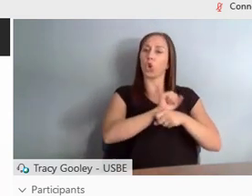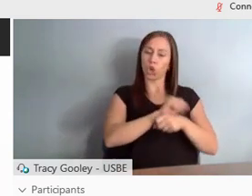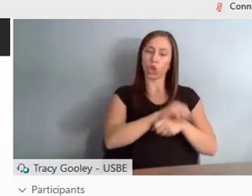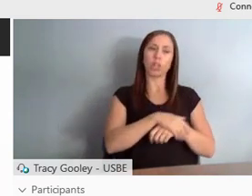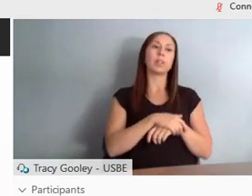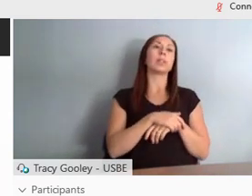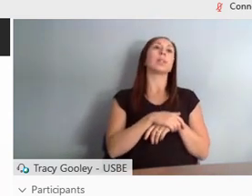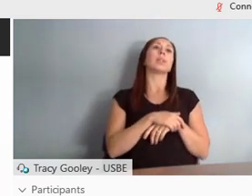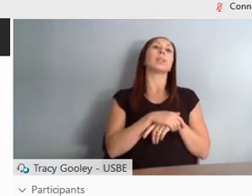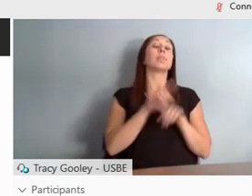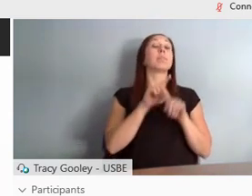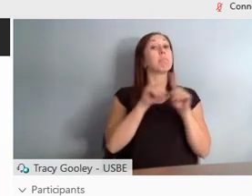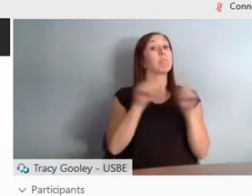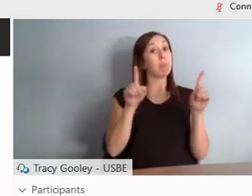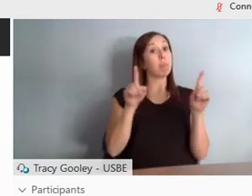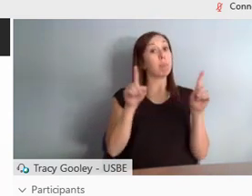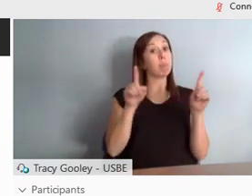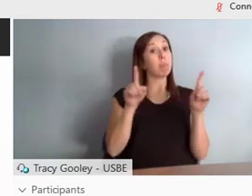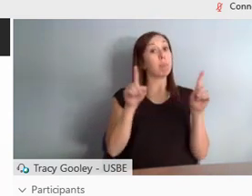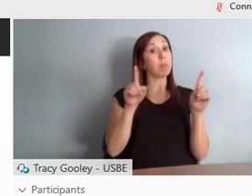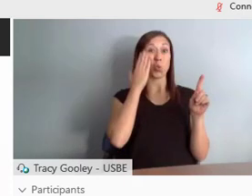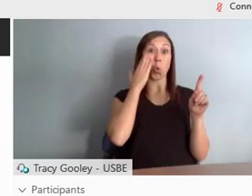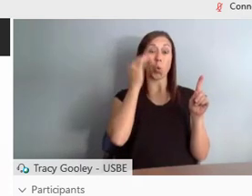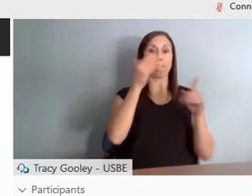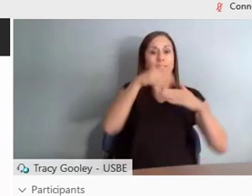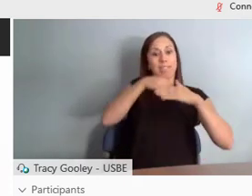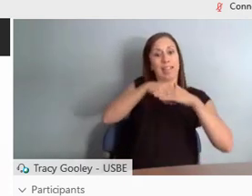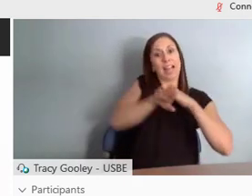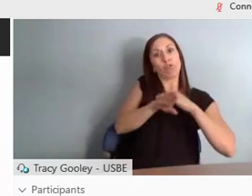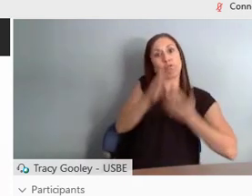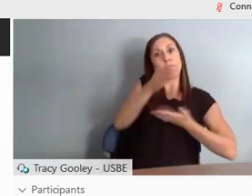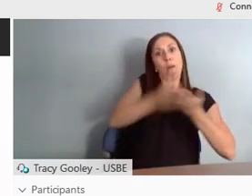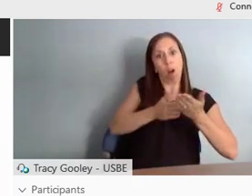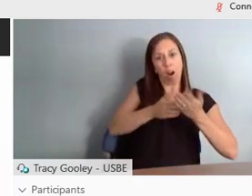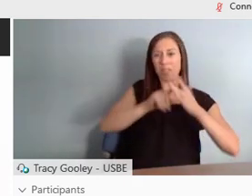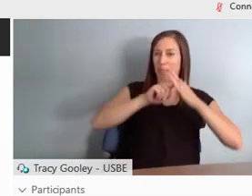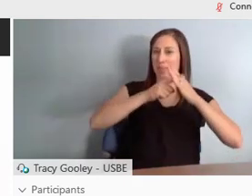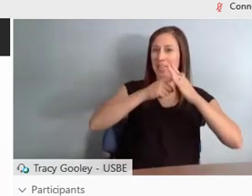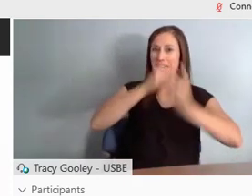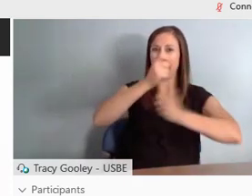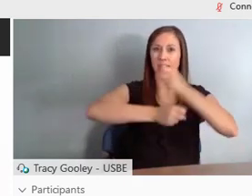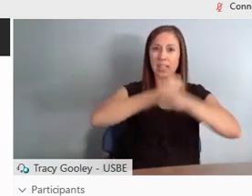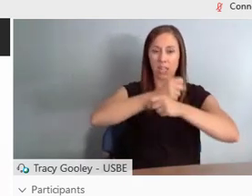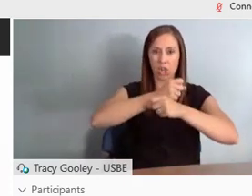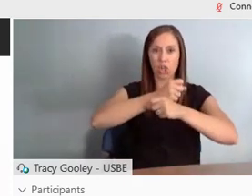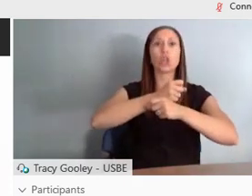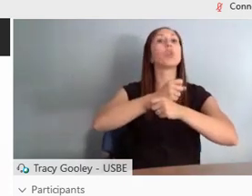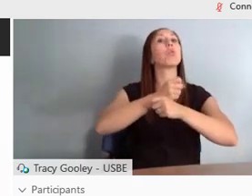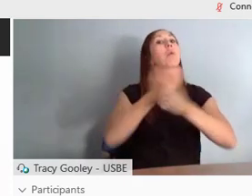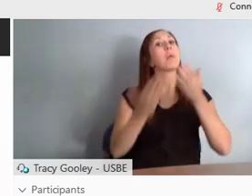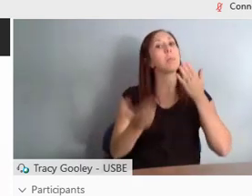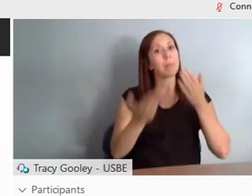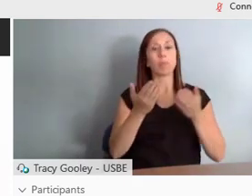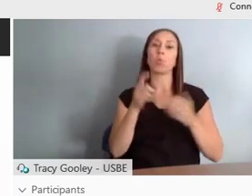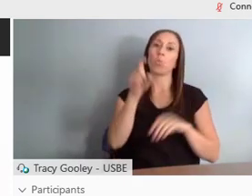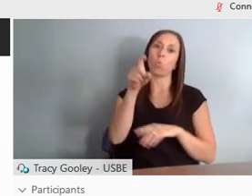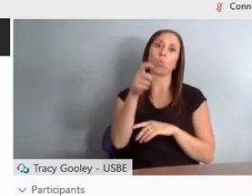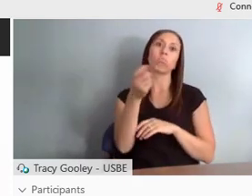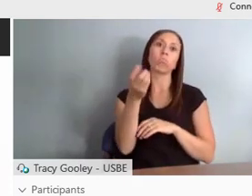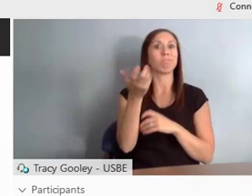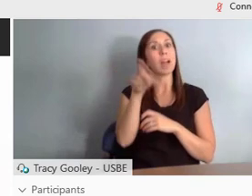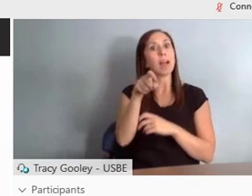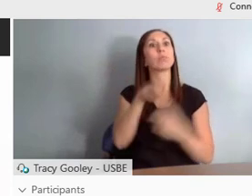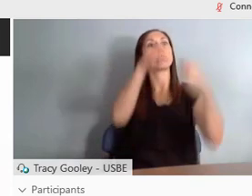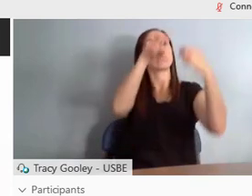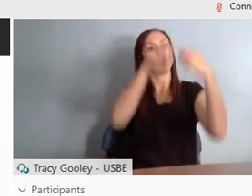However, knowing that you have this entry piece that happens right at the beginning of the school year, you may find that you do have to sit down and kind of